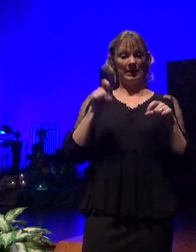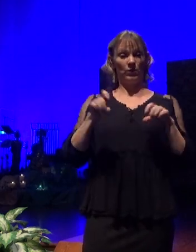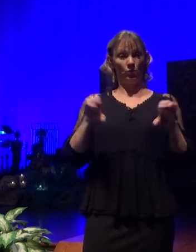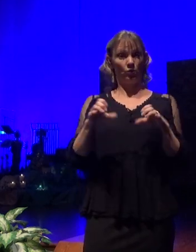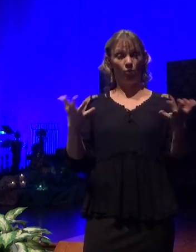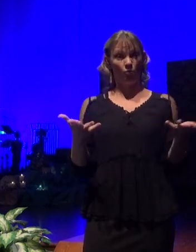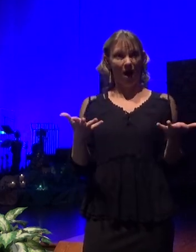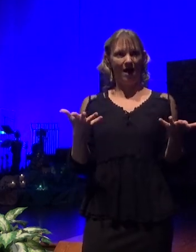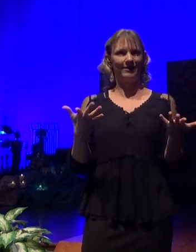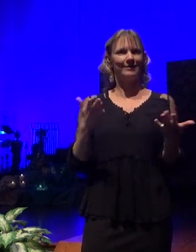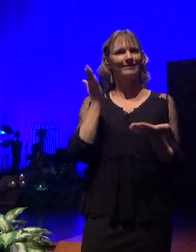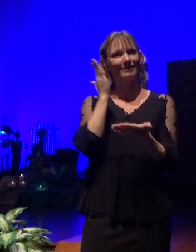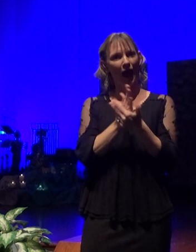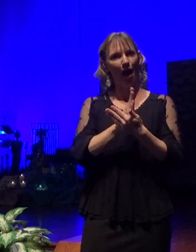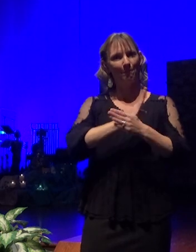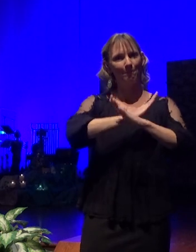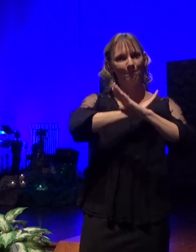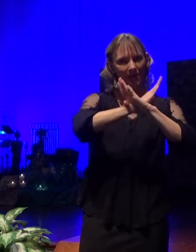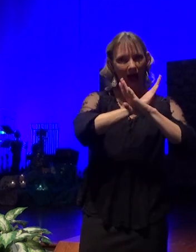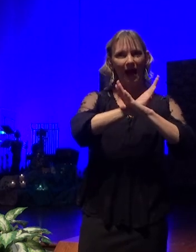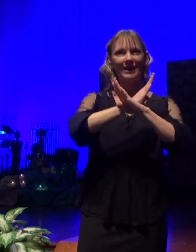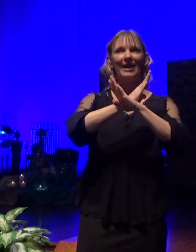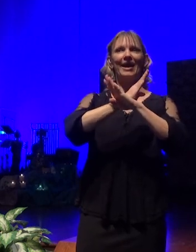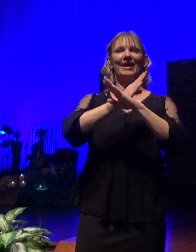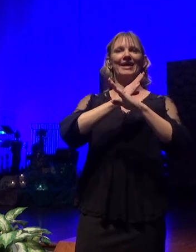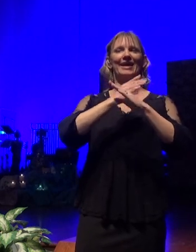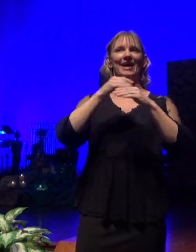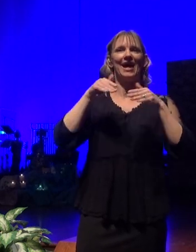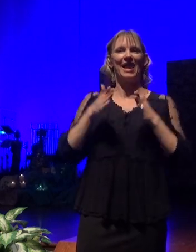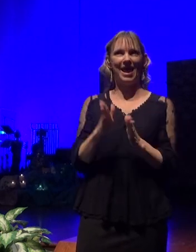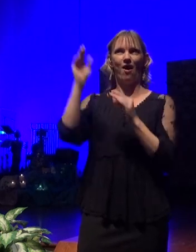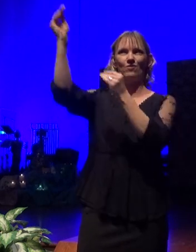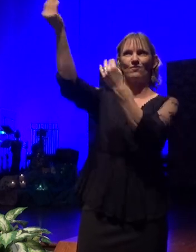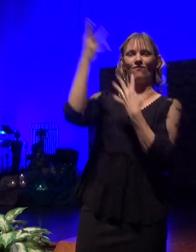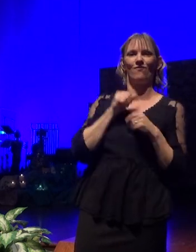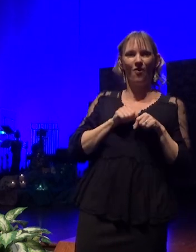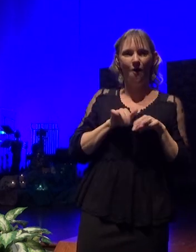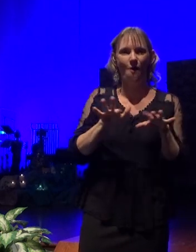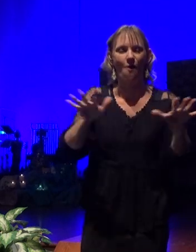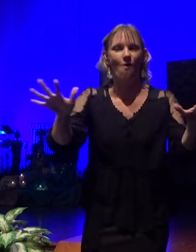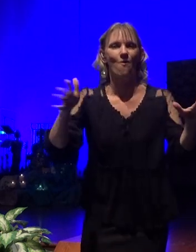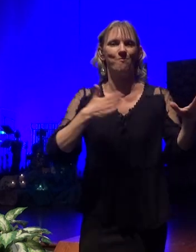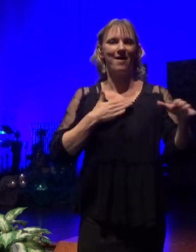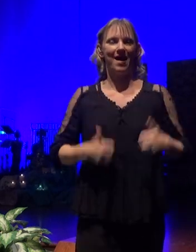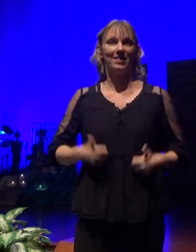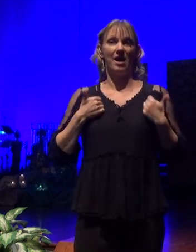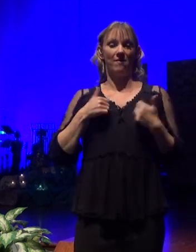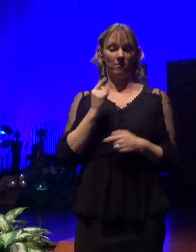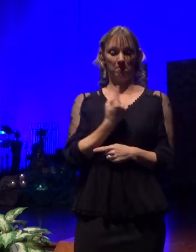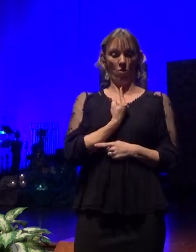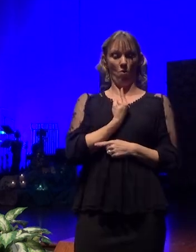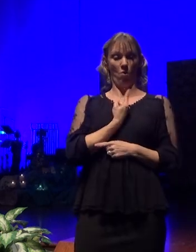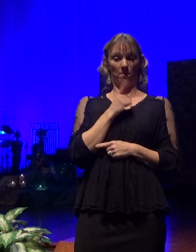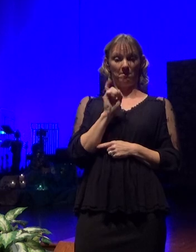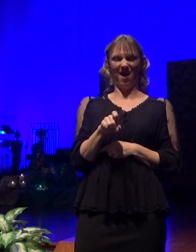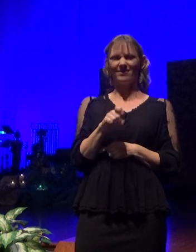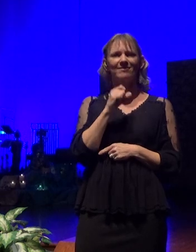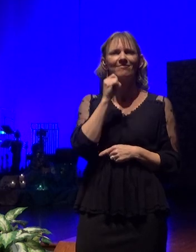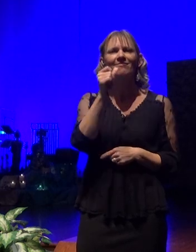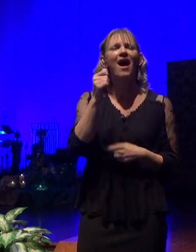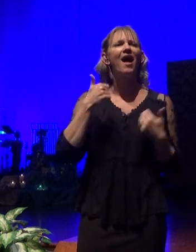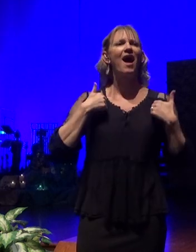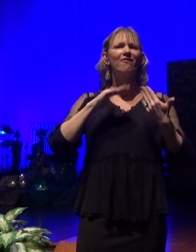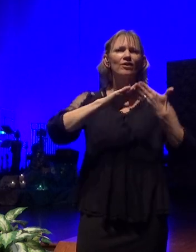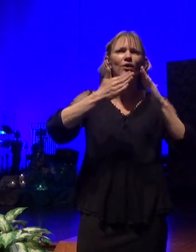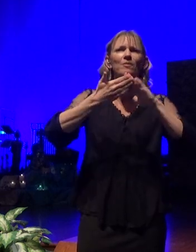way, allow that to flow through my life, and I don't have to do it by myself. There's a whole community, there are so